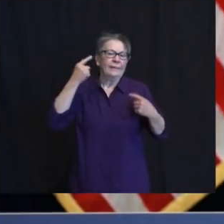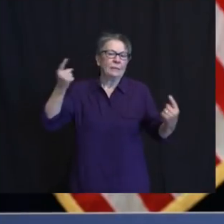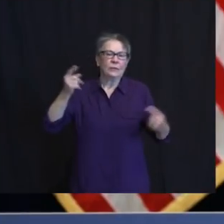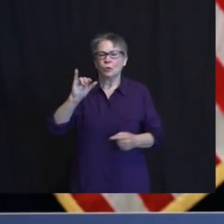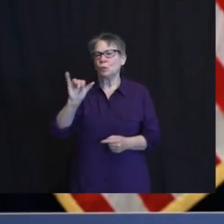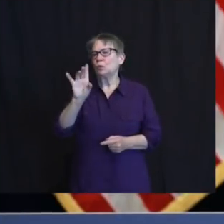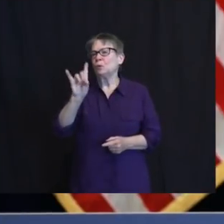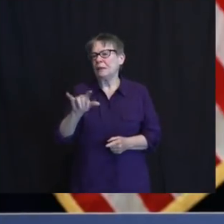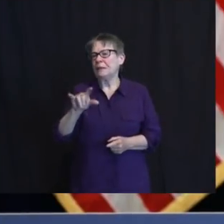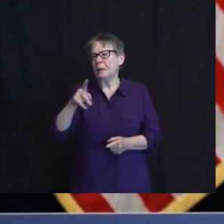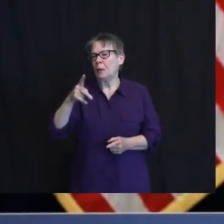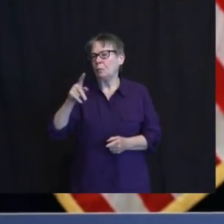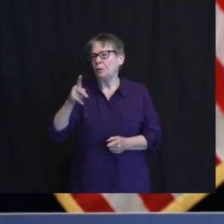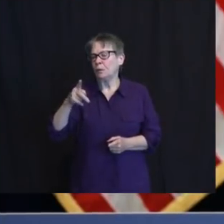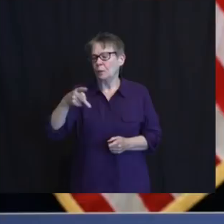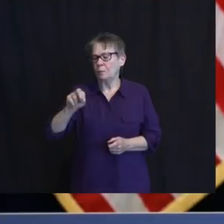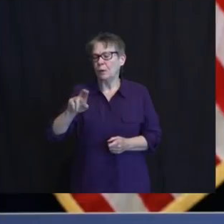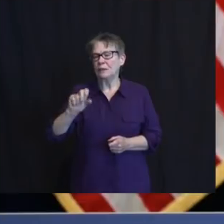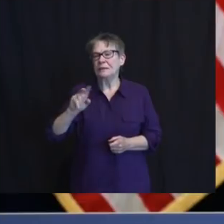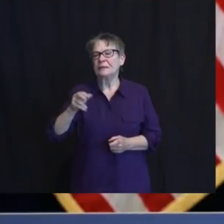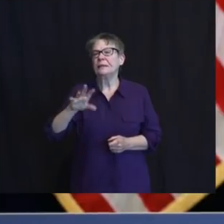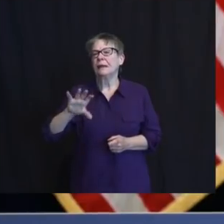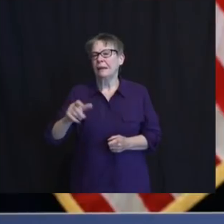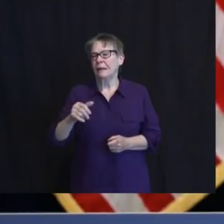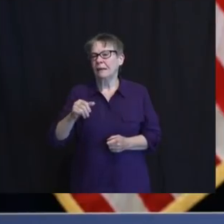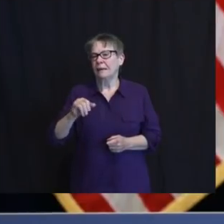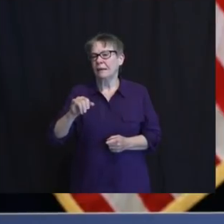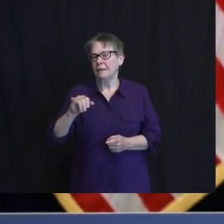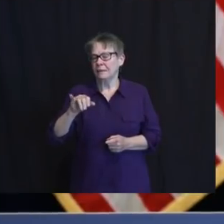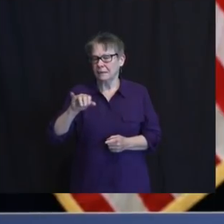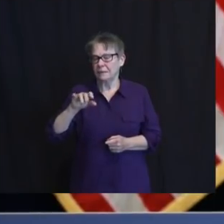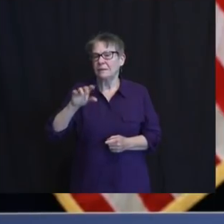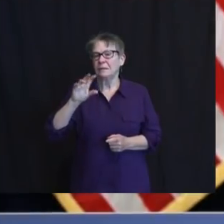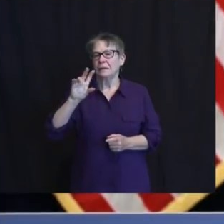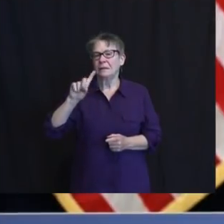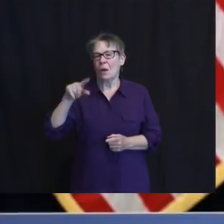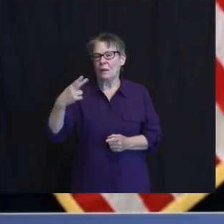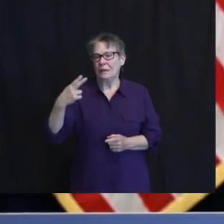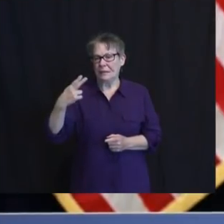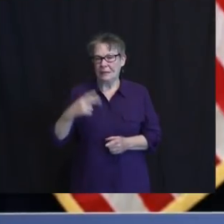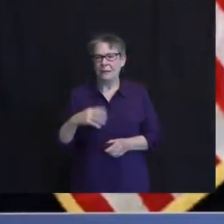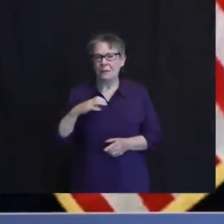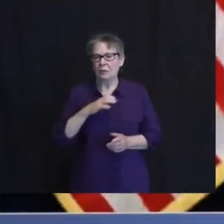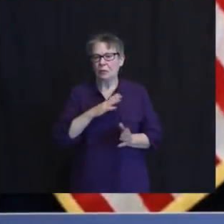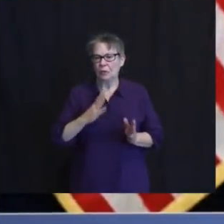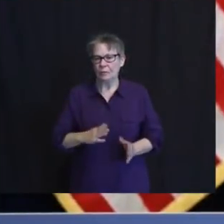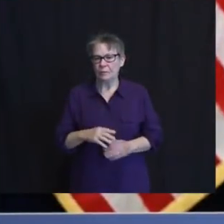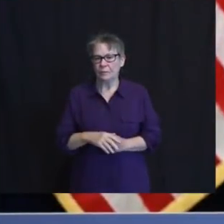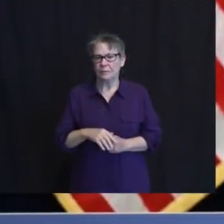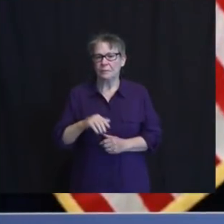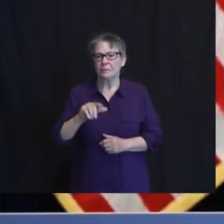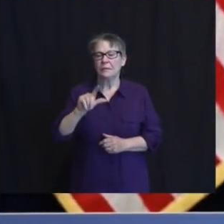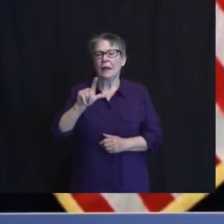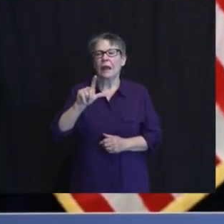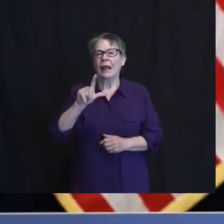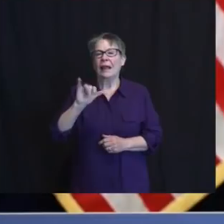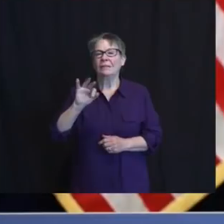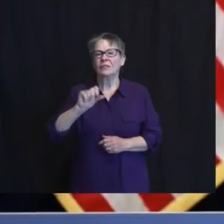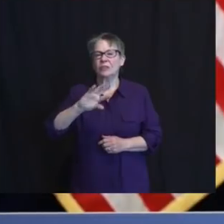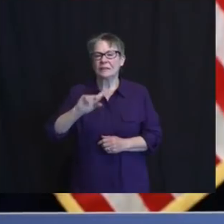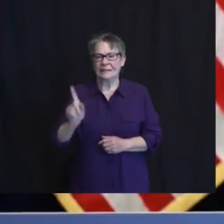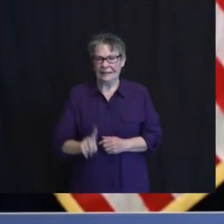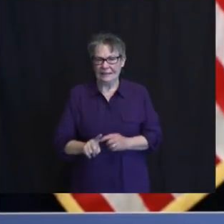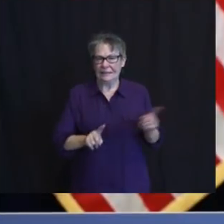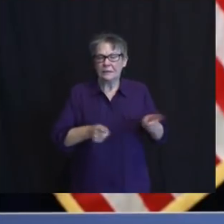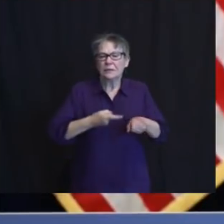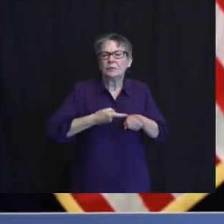Disease Service Medical Director, Dr. Ed Lifshitz. Both great to have both of you with us. The aforementioned, already introduced, Superintendent of the State Police, Colonel